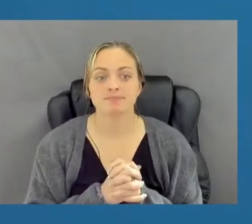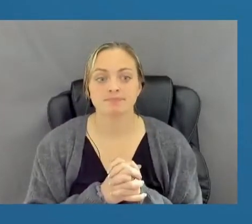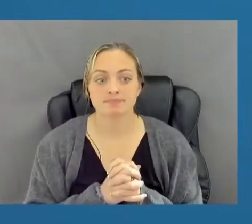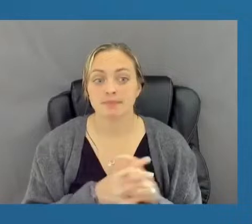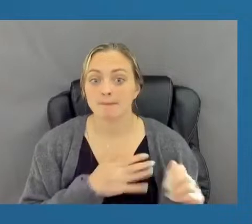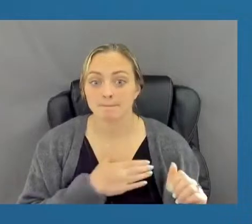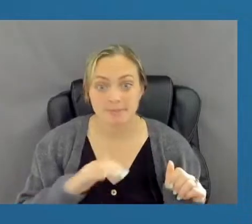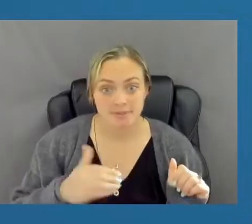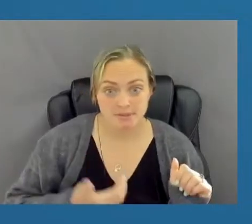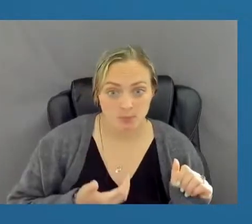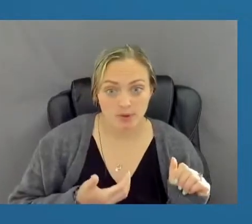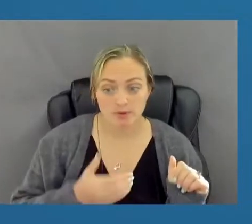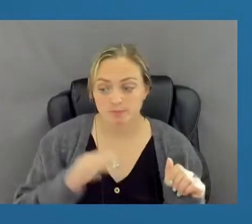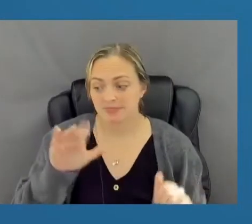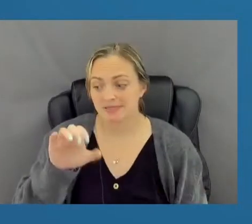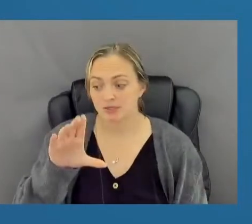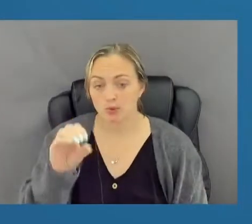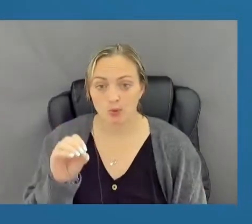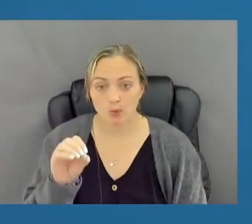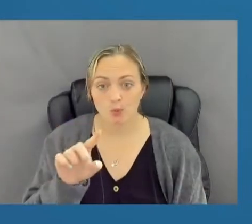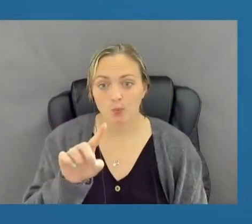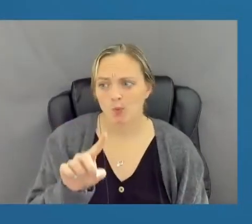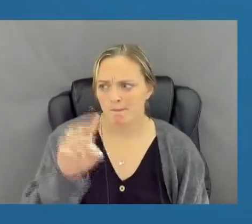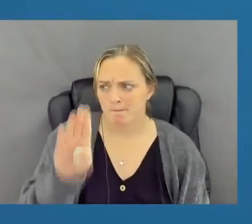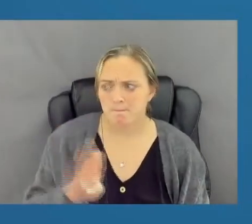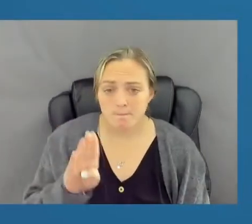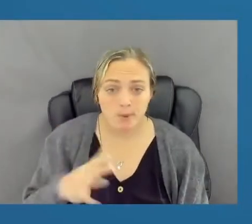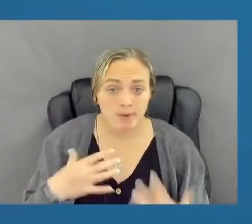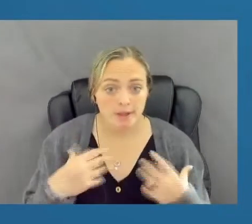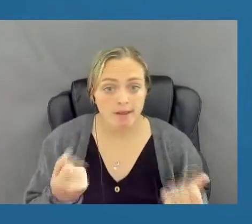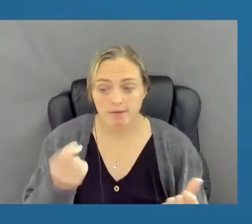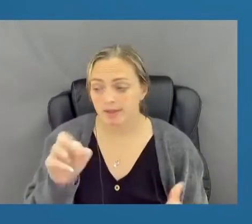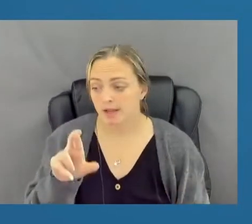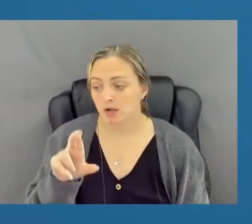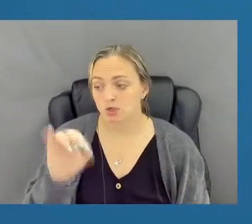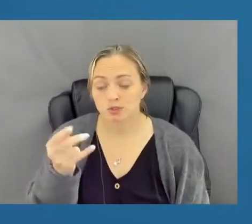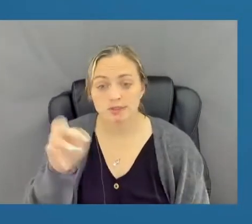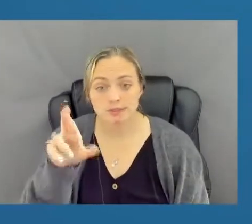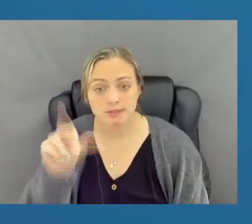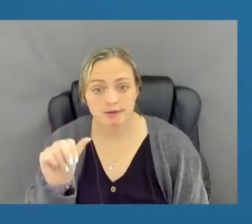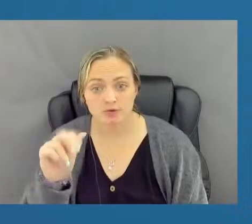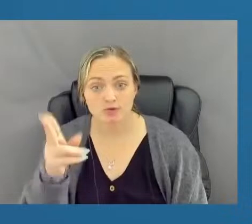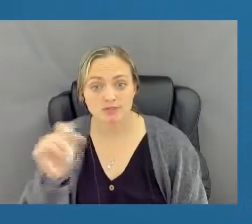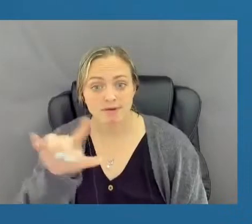Please welcome the CEO of One Brooklyn Health, Dr. Sandra Scott.